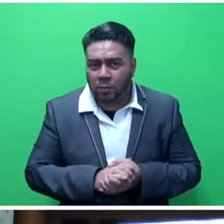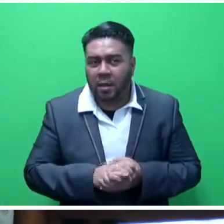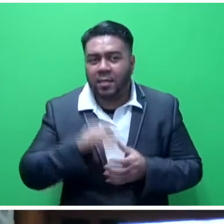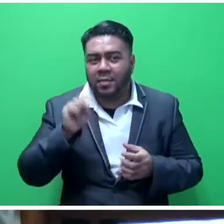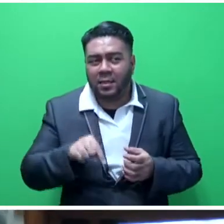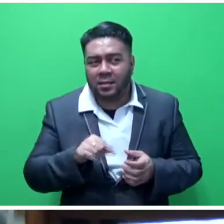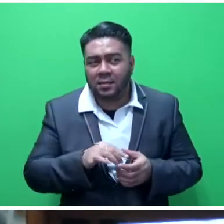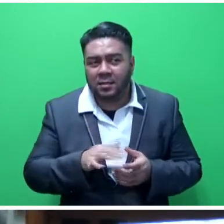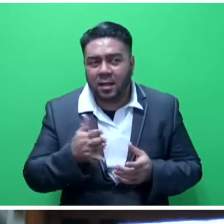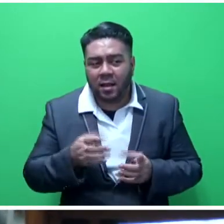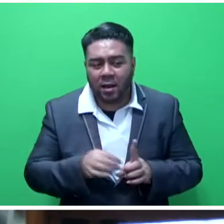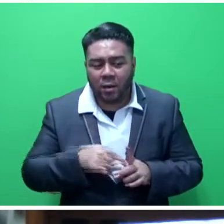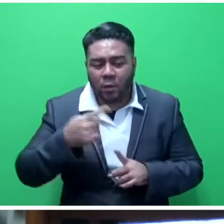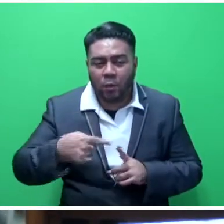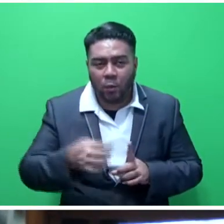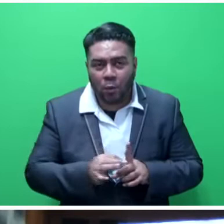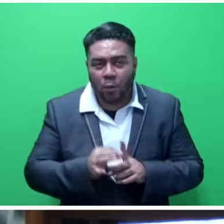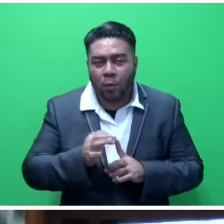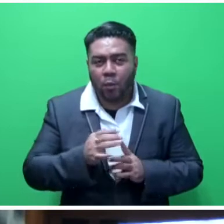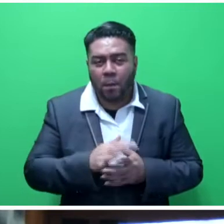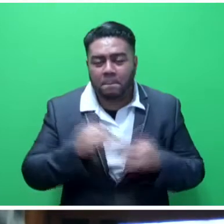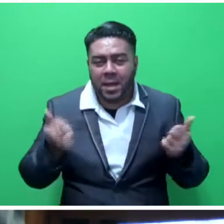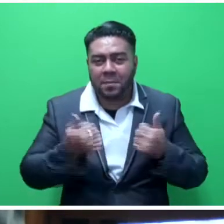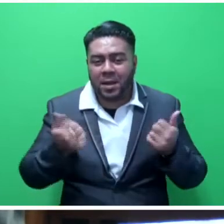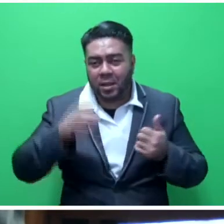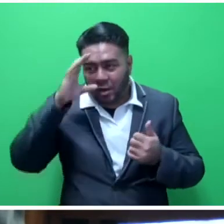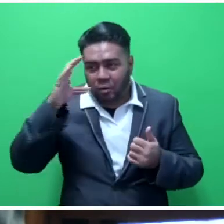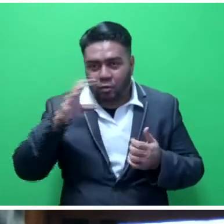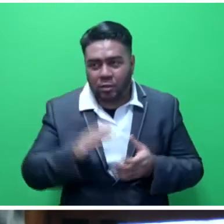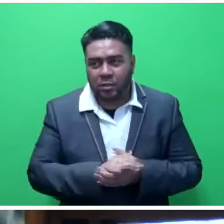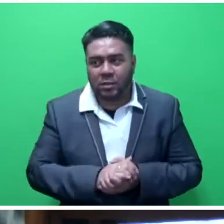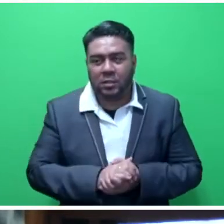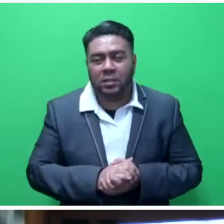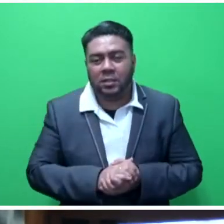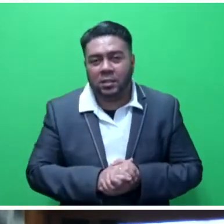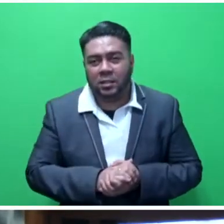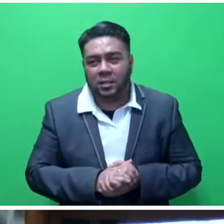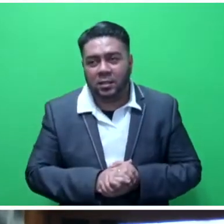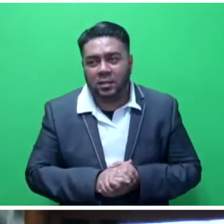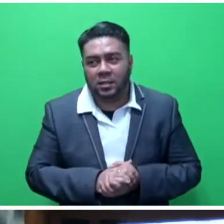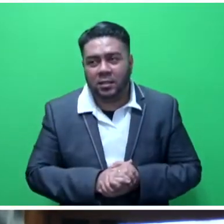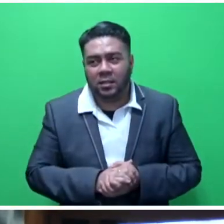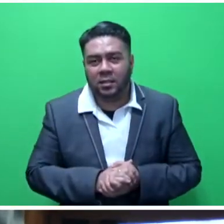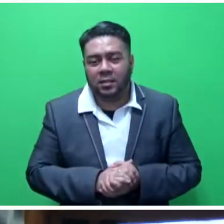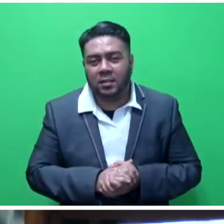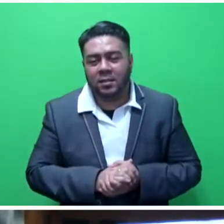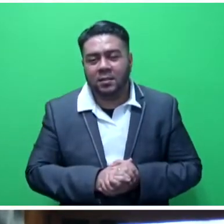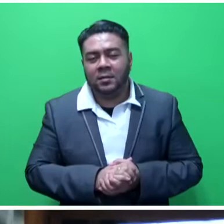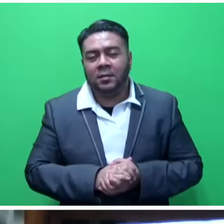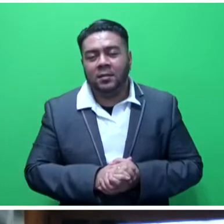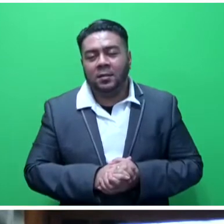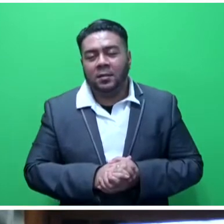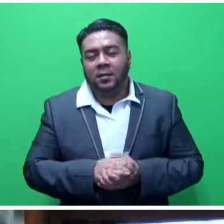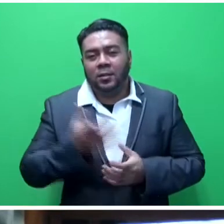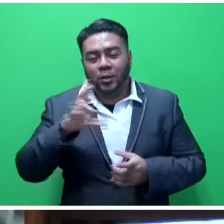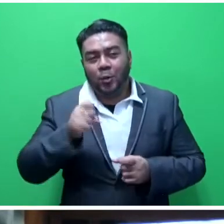continuously undertaken by in any country. Research continues to take place and has to take place to deal with